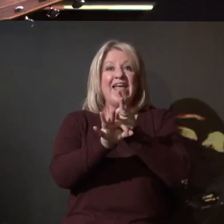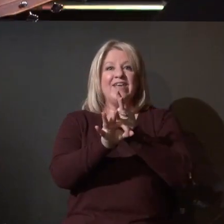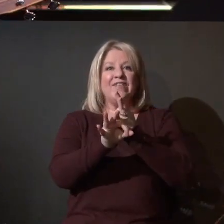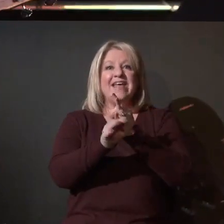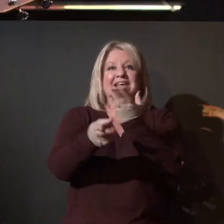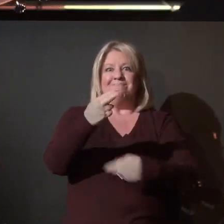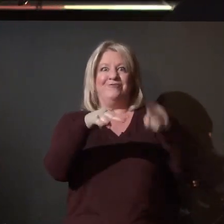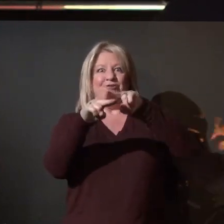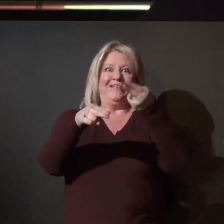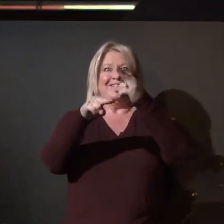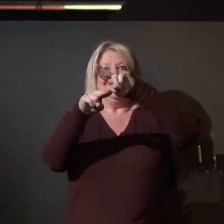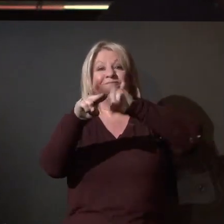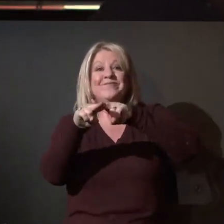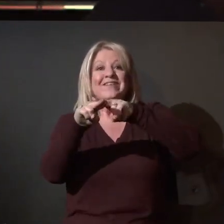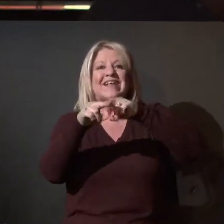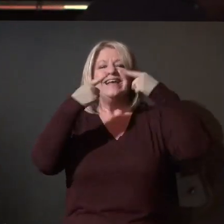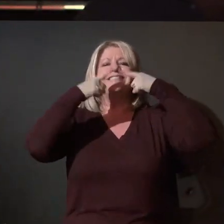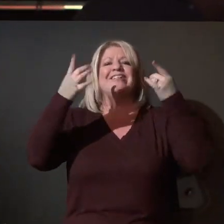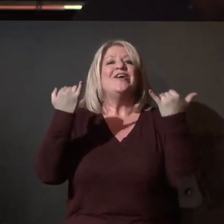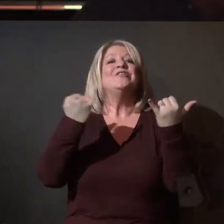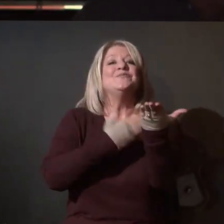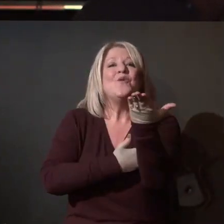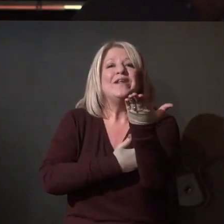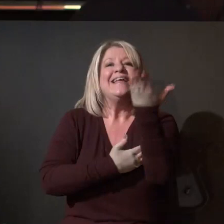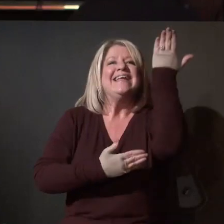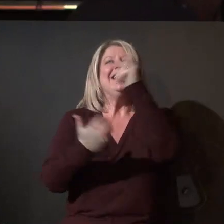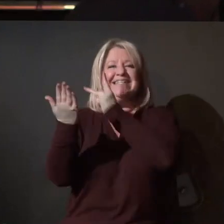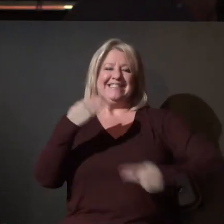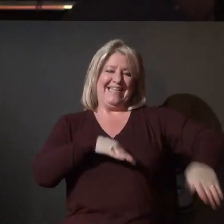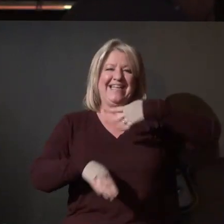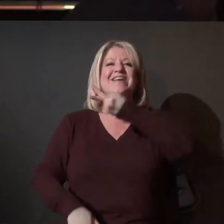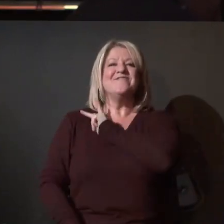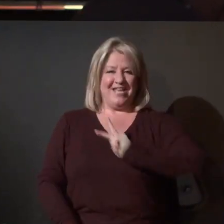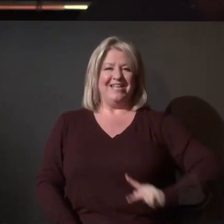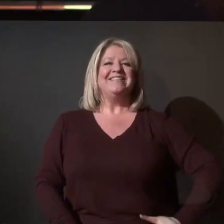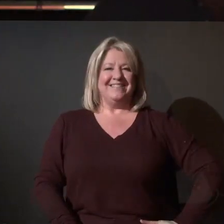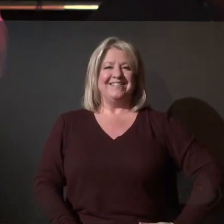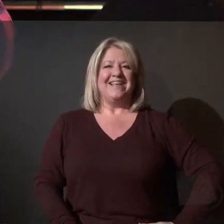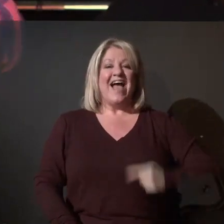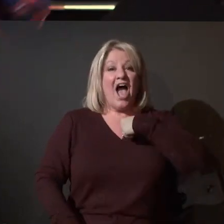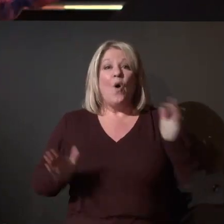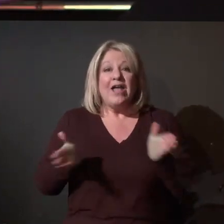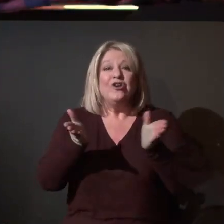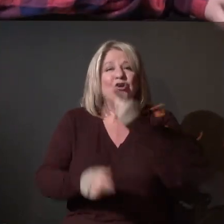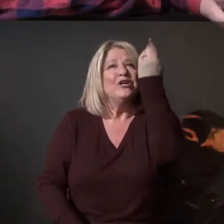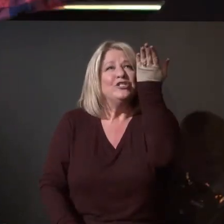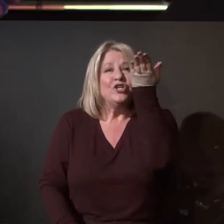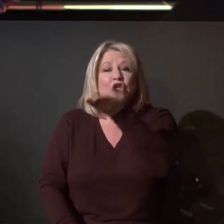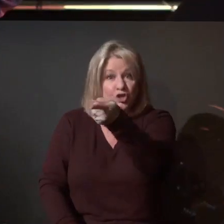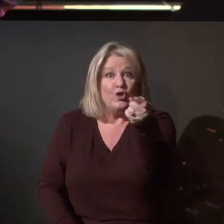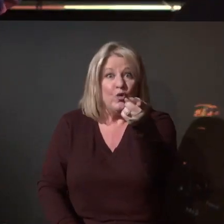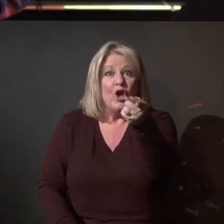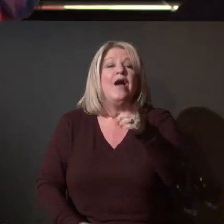going to declare together this morning that He is the King of Kings. So I'd encourage you, just lift your hands,